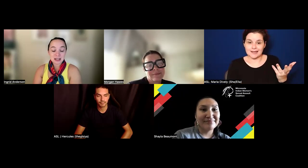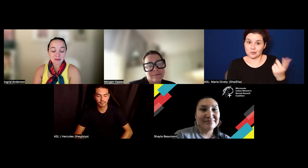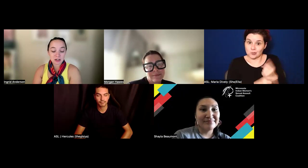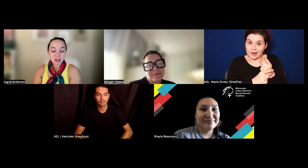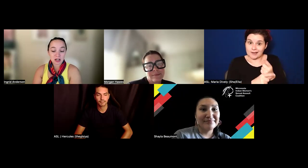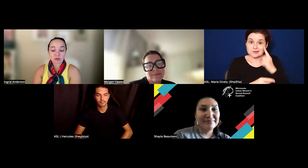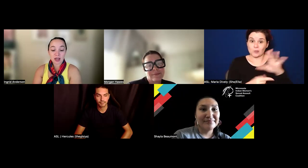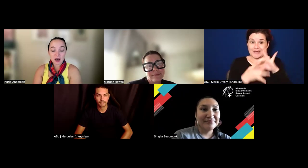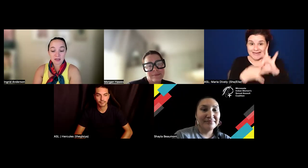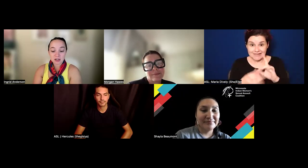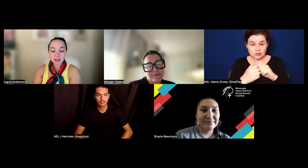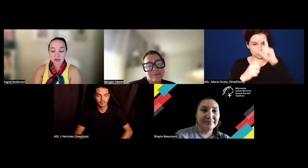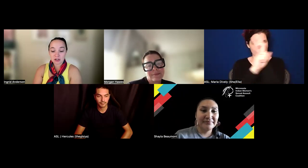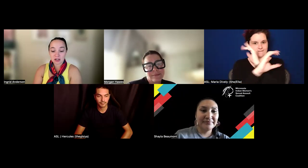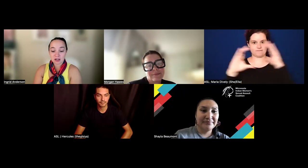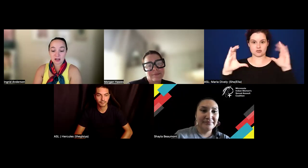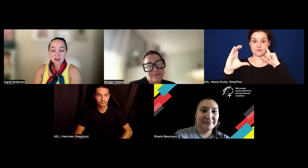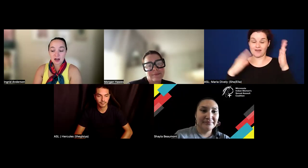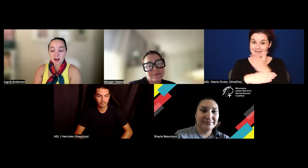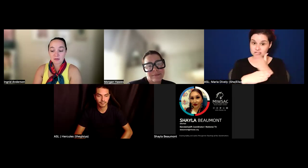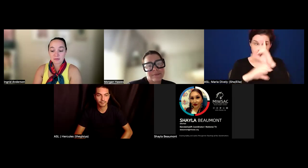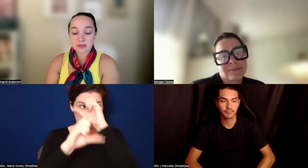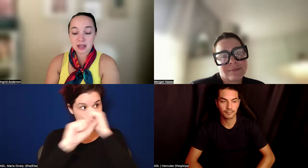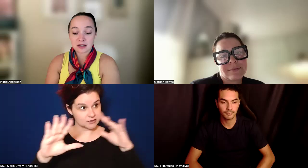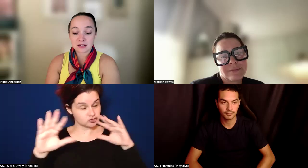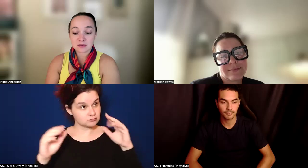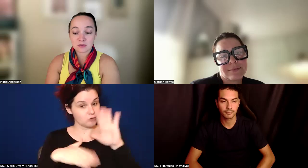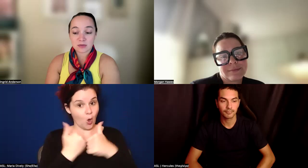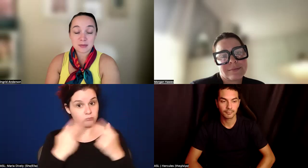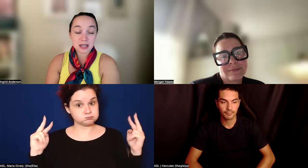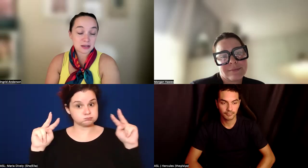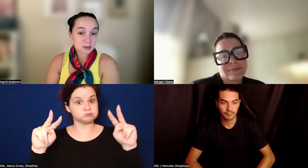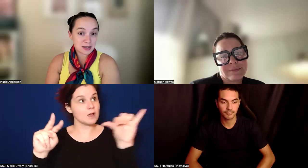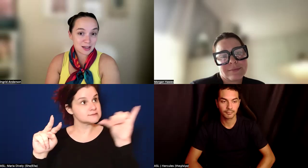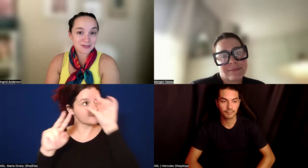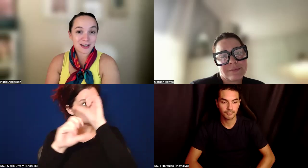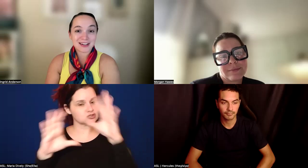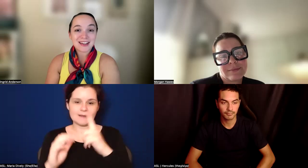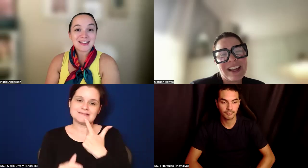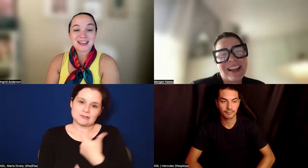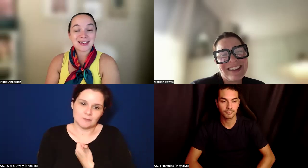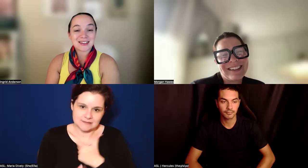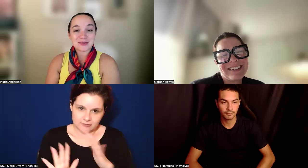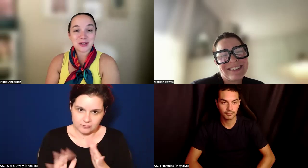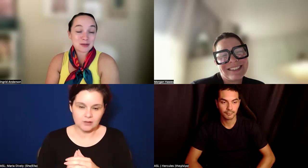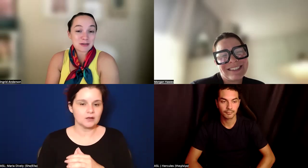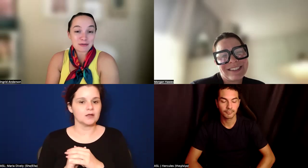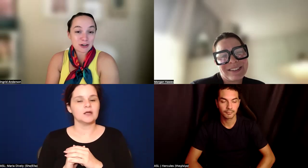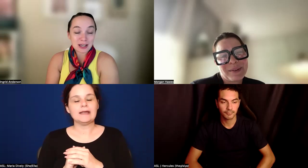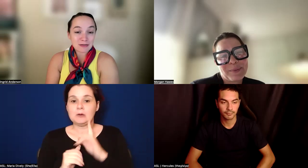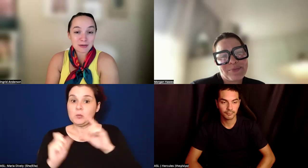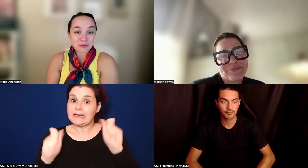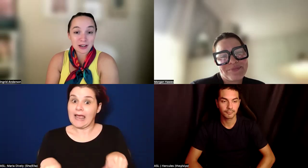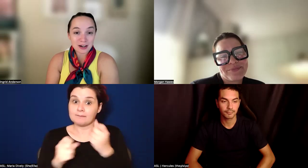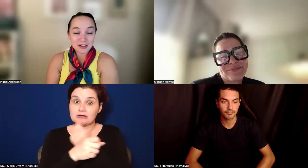connected to that vision, if we have that shared vision, um, then, and I'm saying this to myself, right? Then we can be